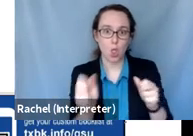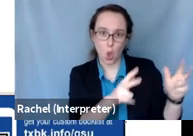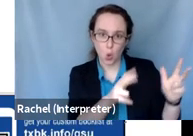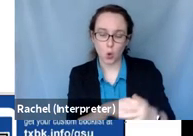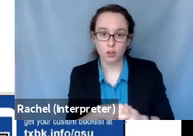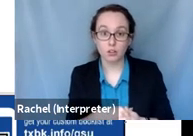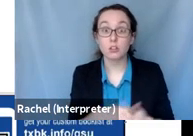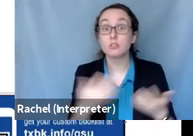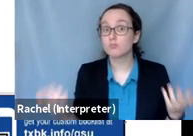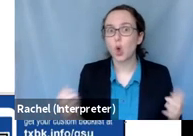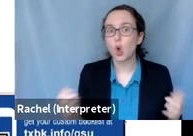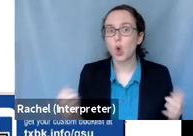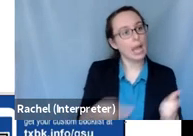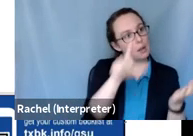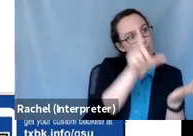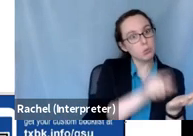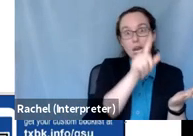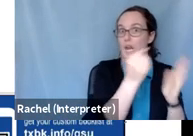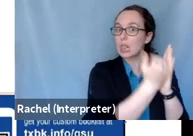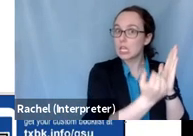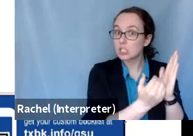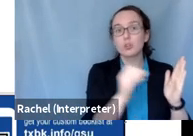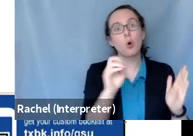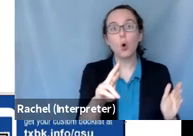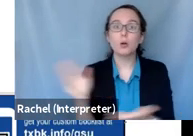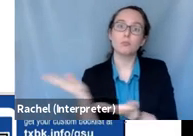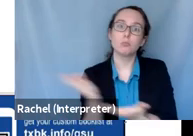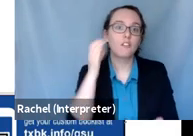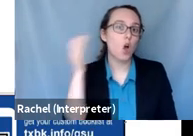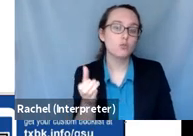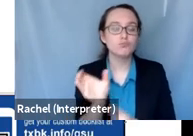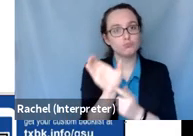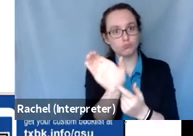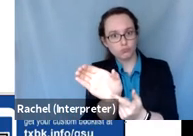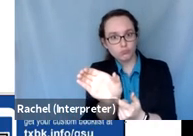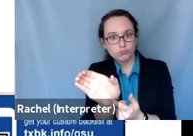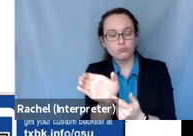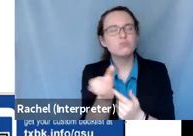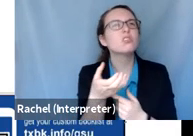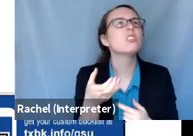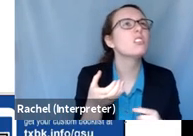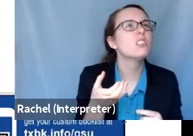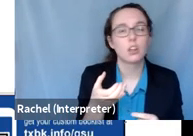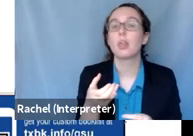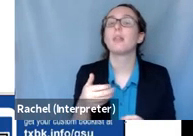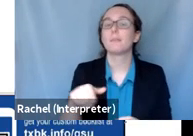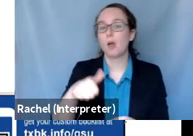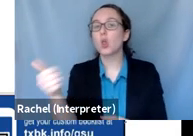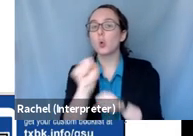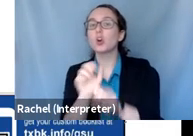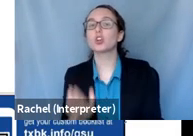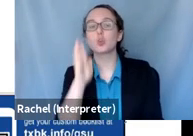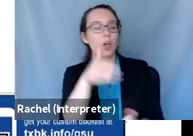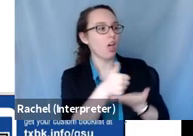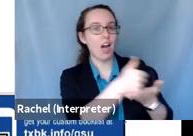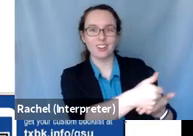come in with it. Or when you get here, you can just pull up your phone and pull it there, and our associates will help you walk through it. But to be honest with